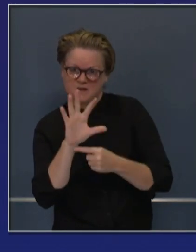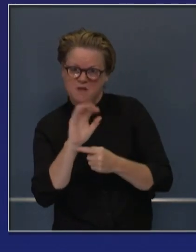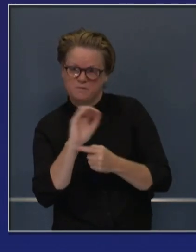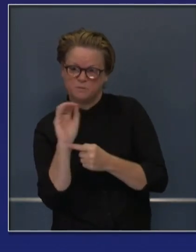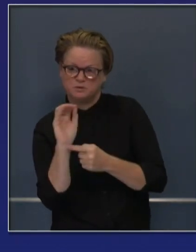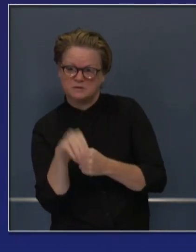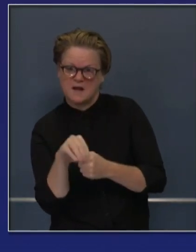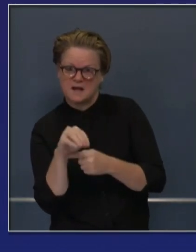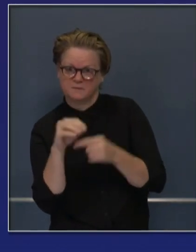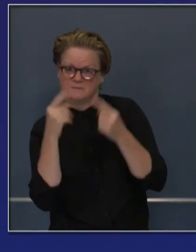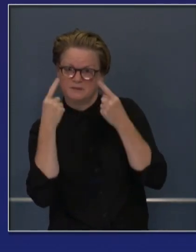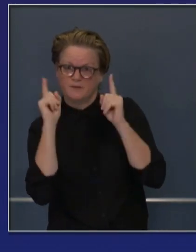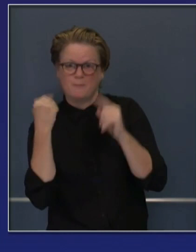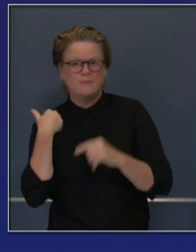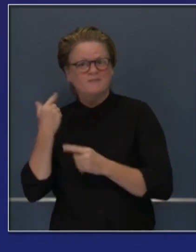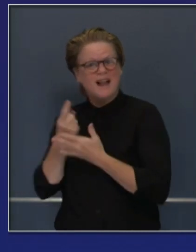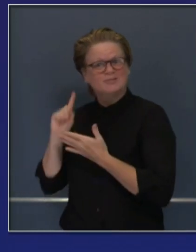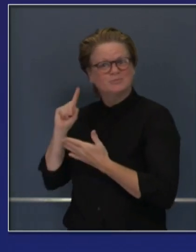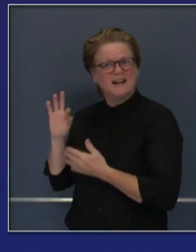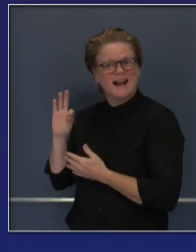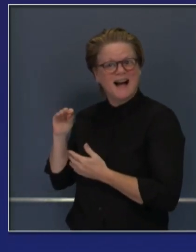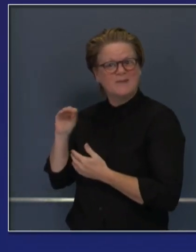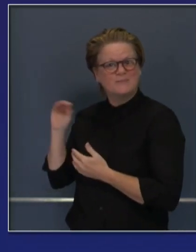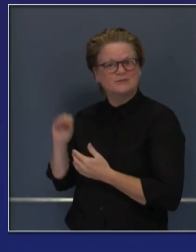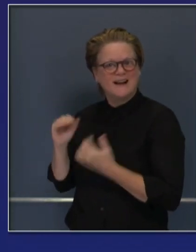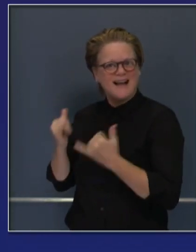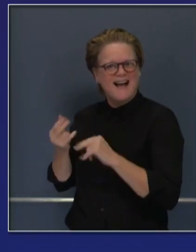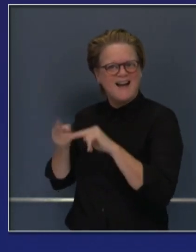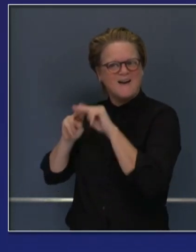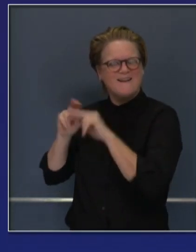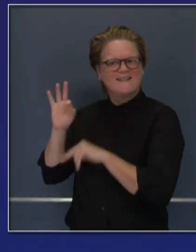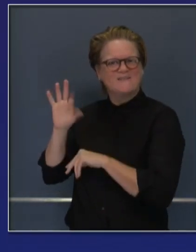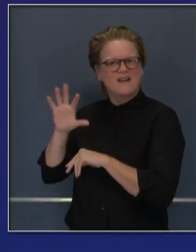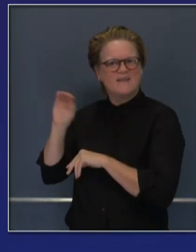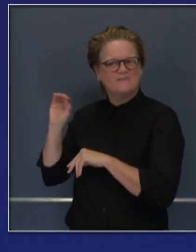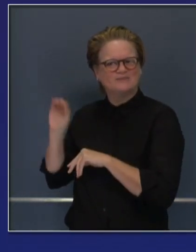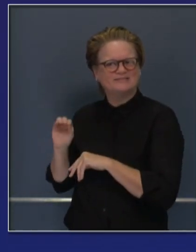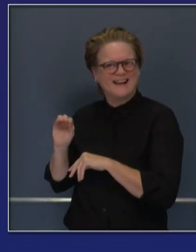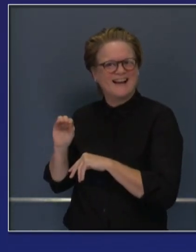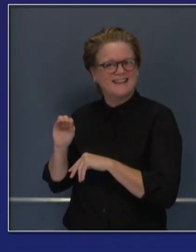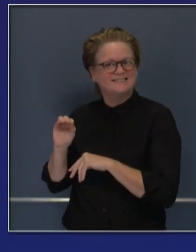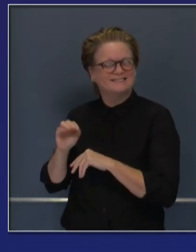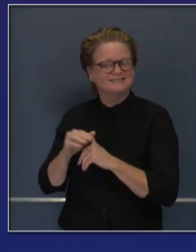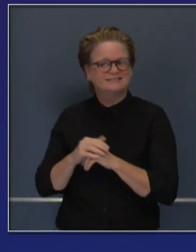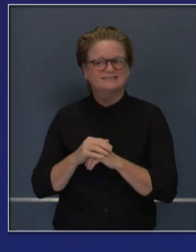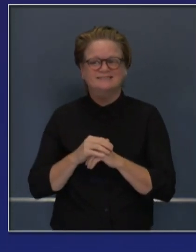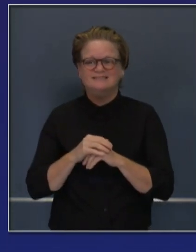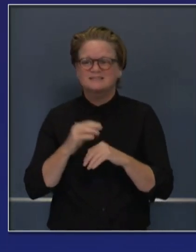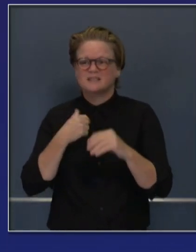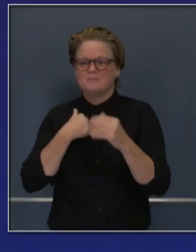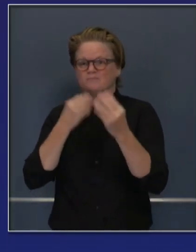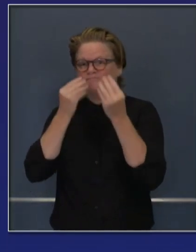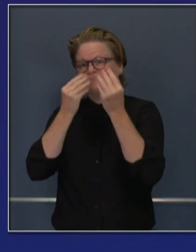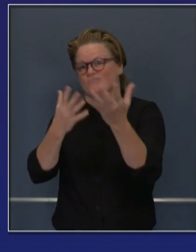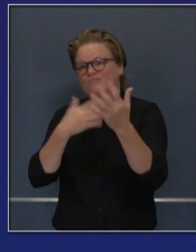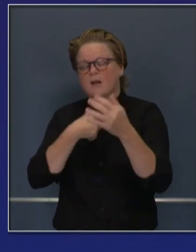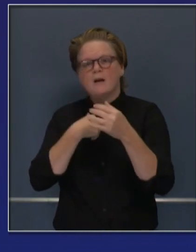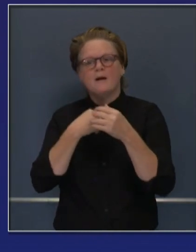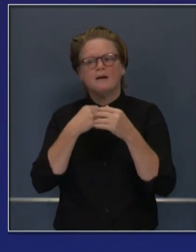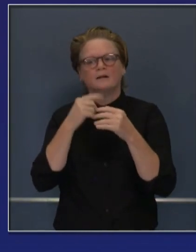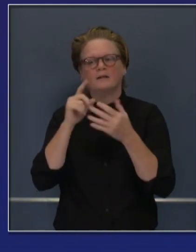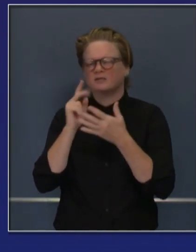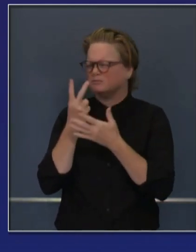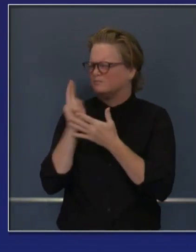of weeks back, we socialized our vaccination plan. We were one of 5 jurisdictions working